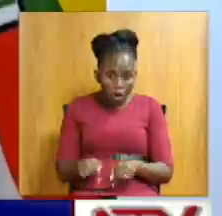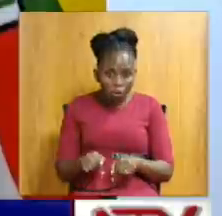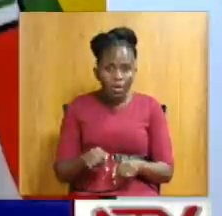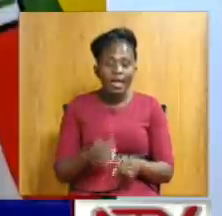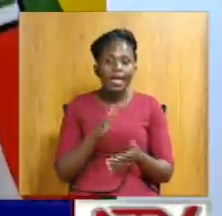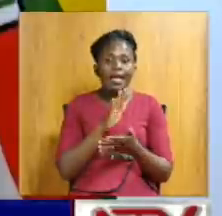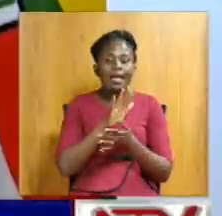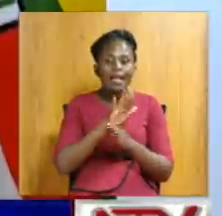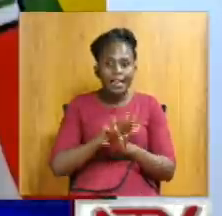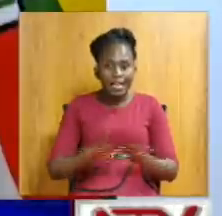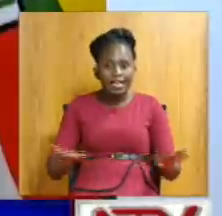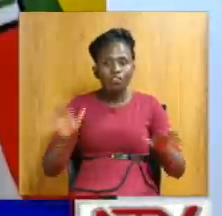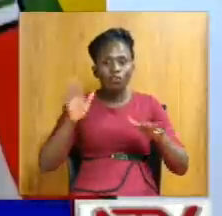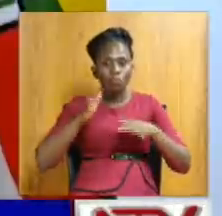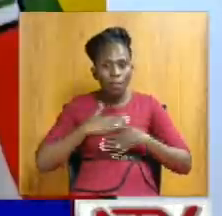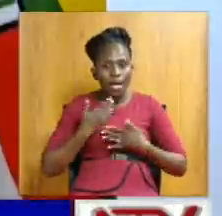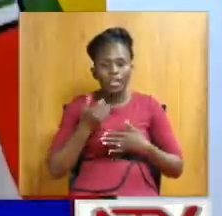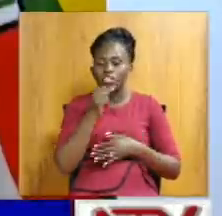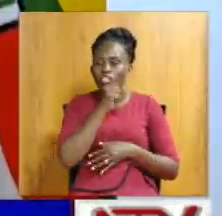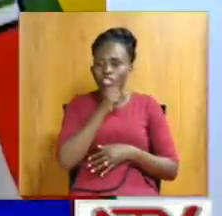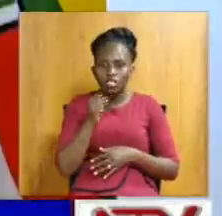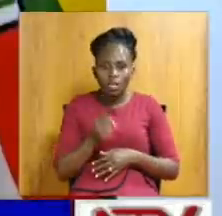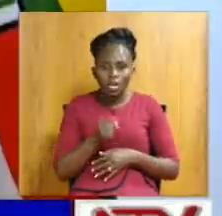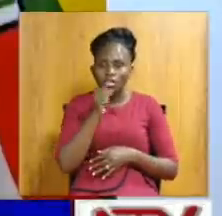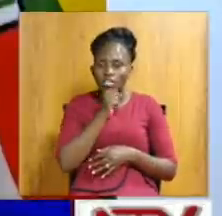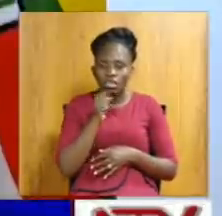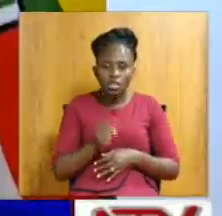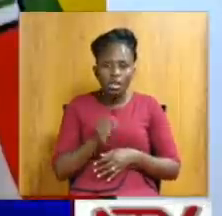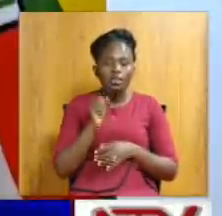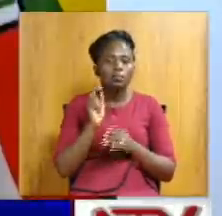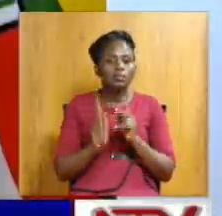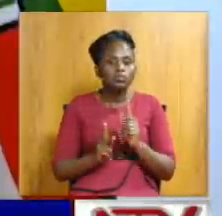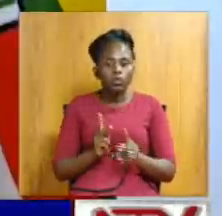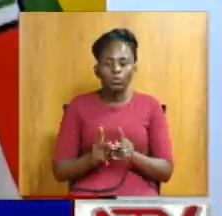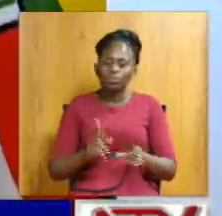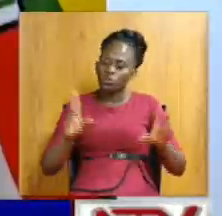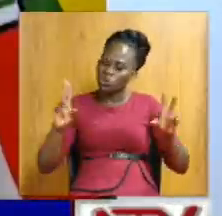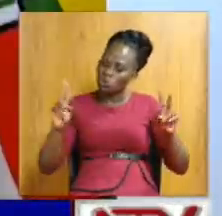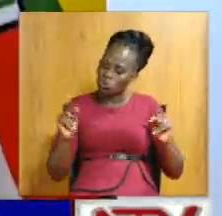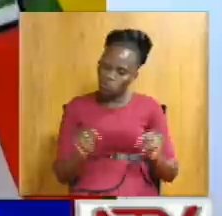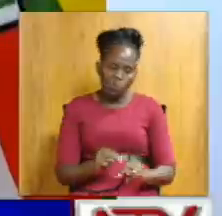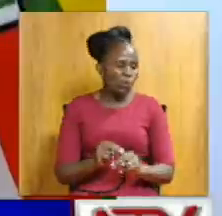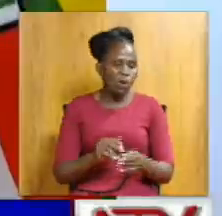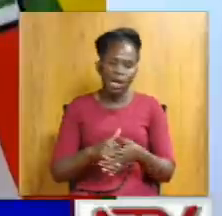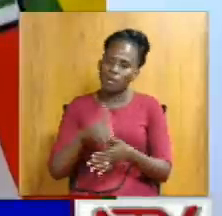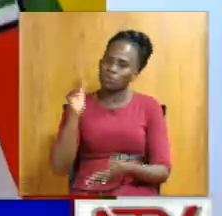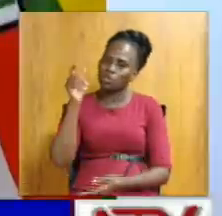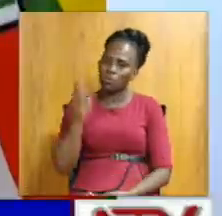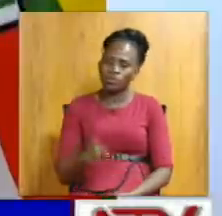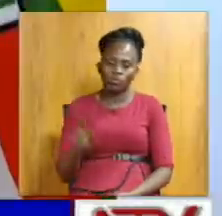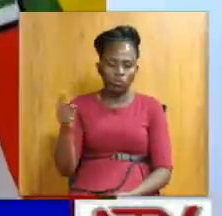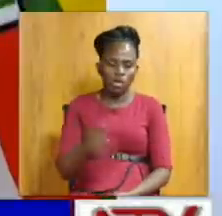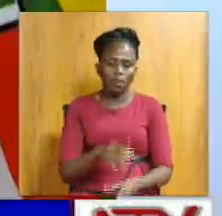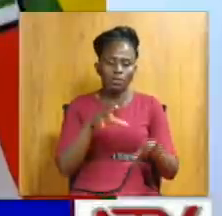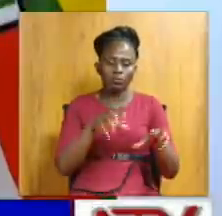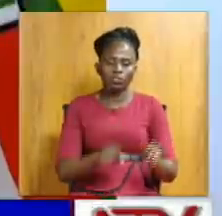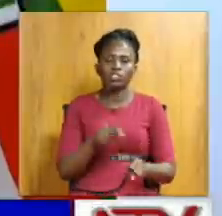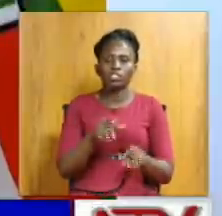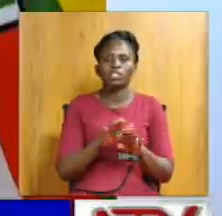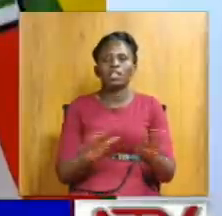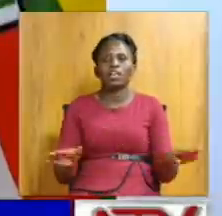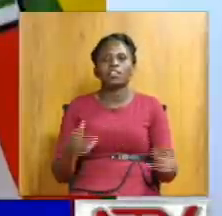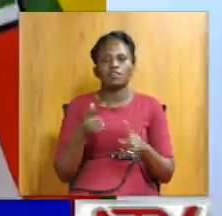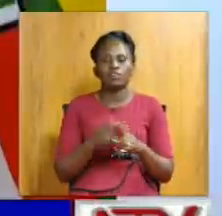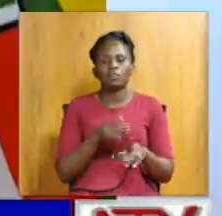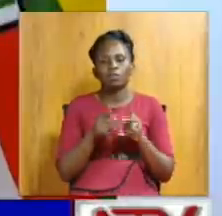my ancestry, and no foreigner or foreign agent will ever take this land from the indigenous people